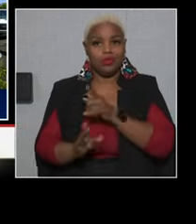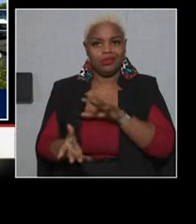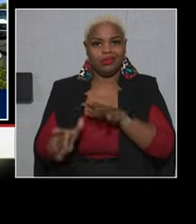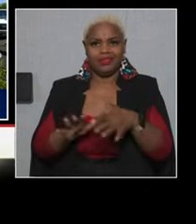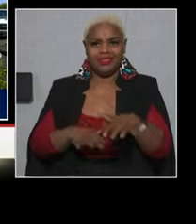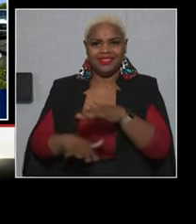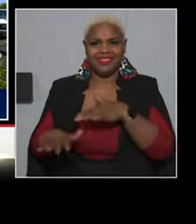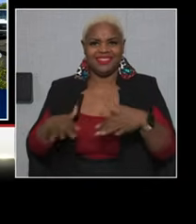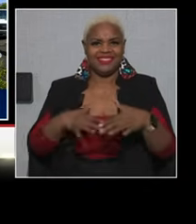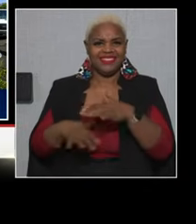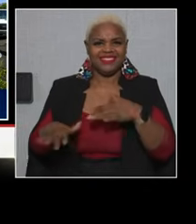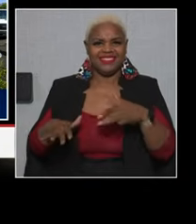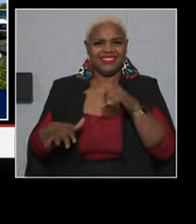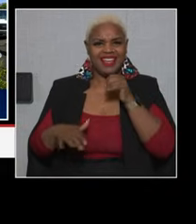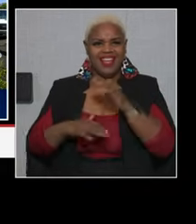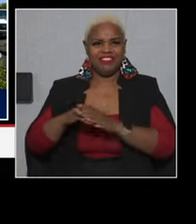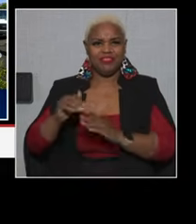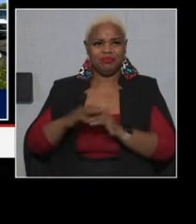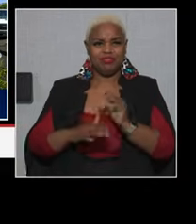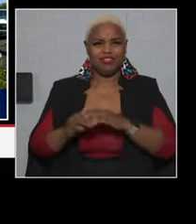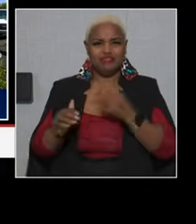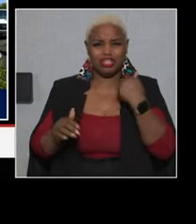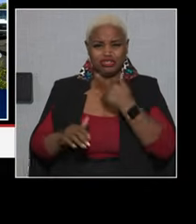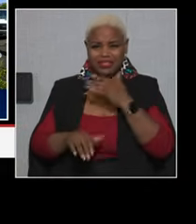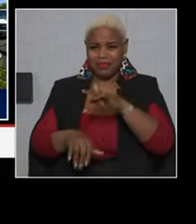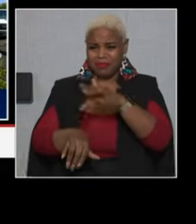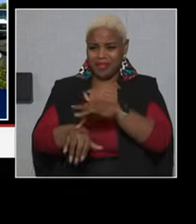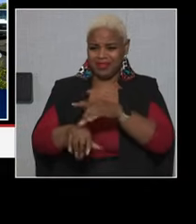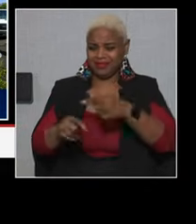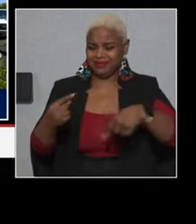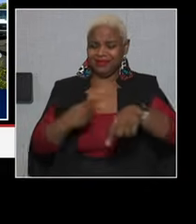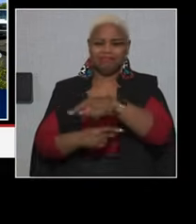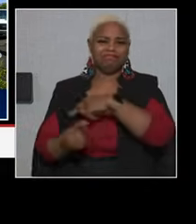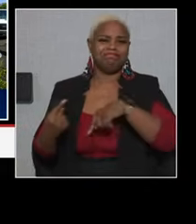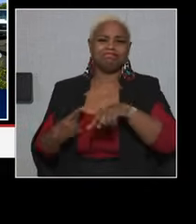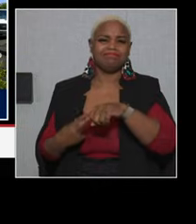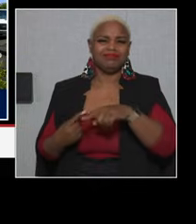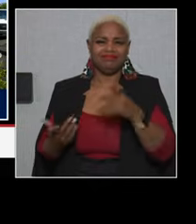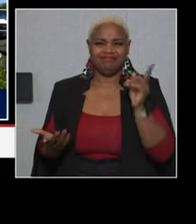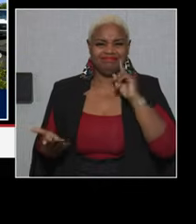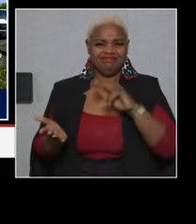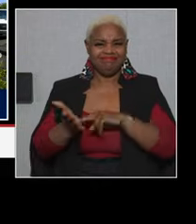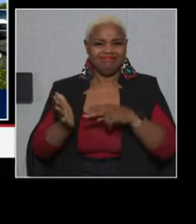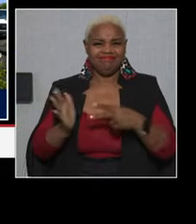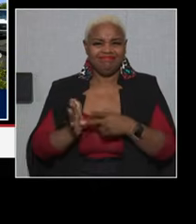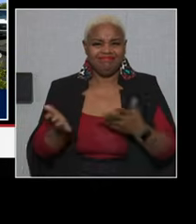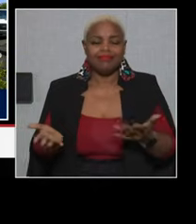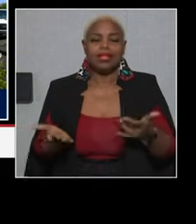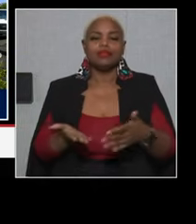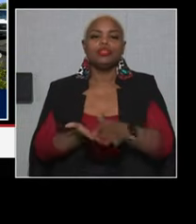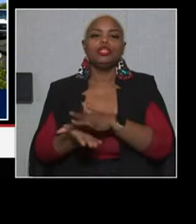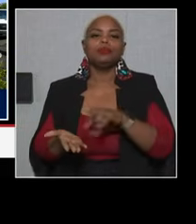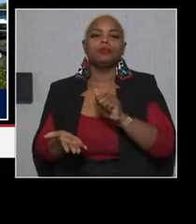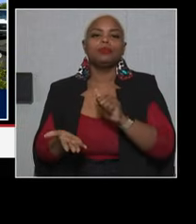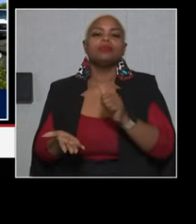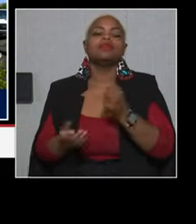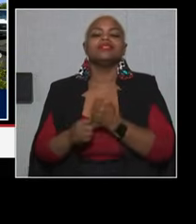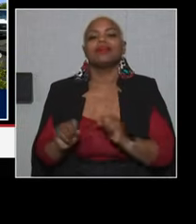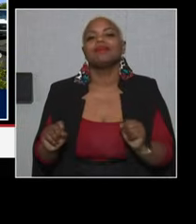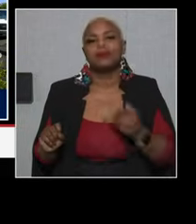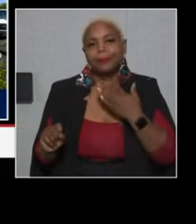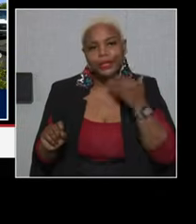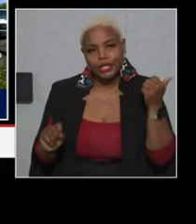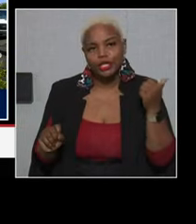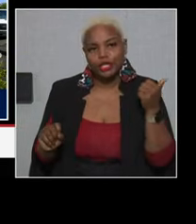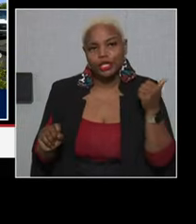a restaurant that was in use, to making it safer in just a few short